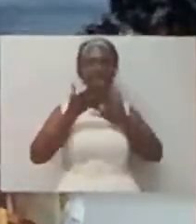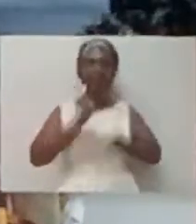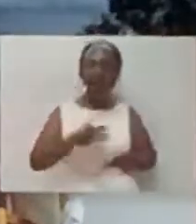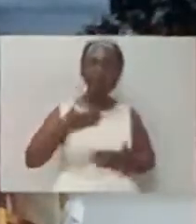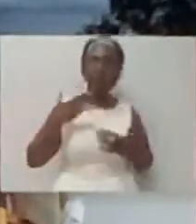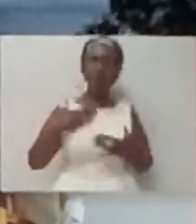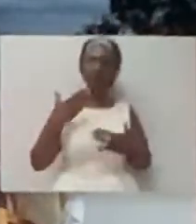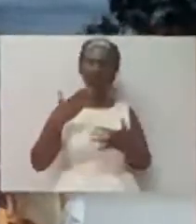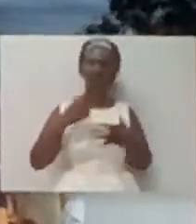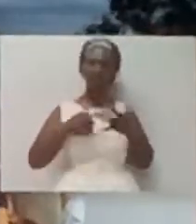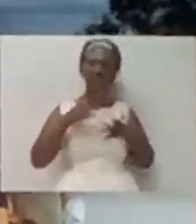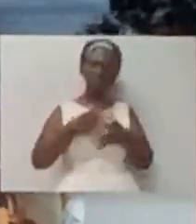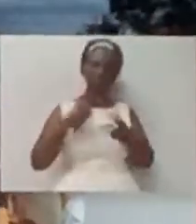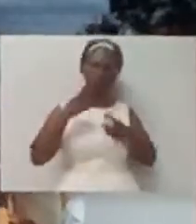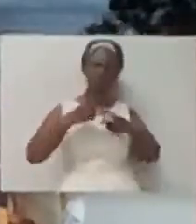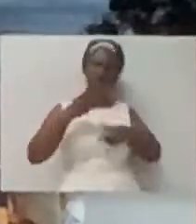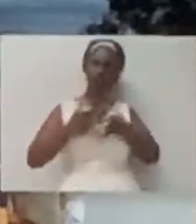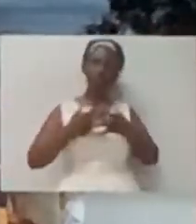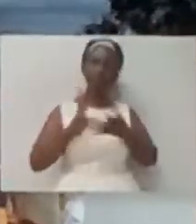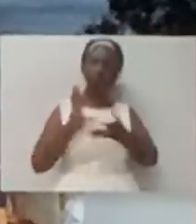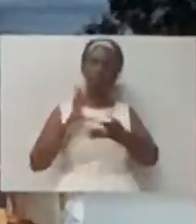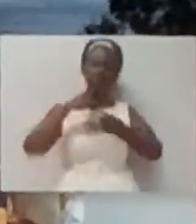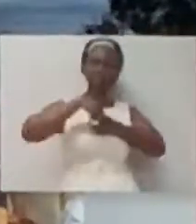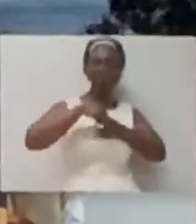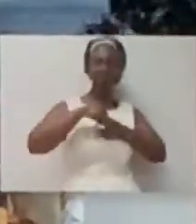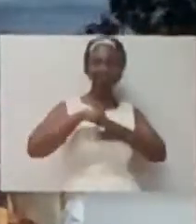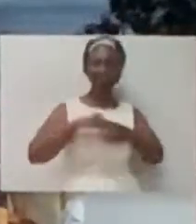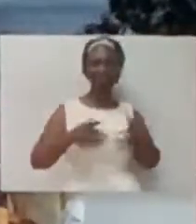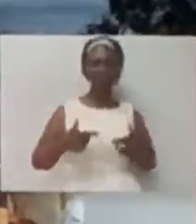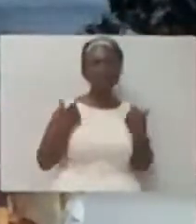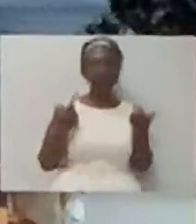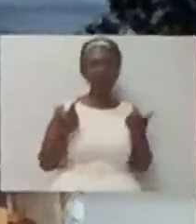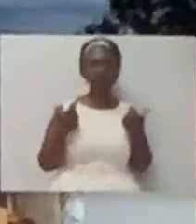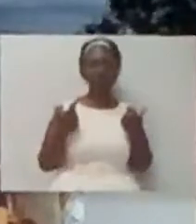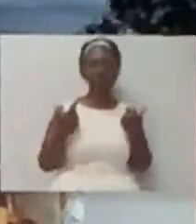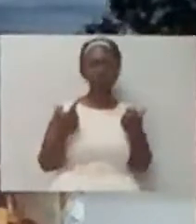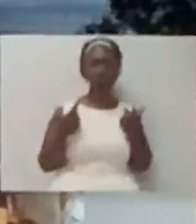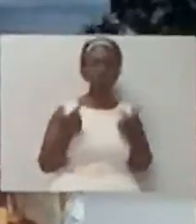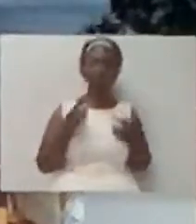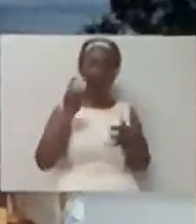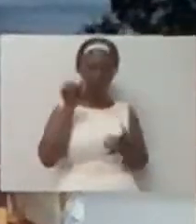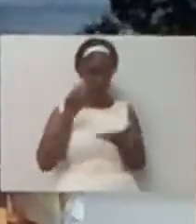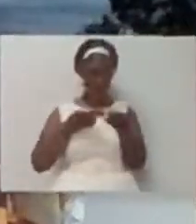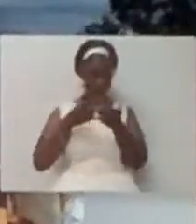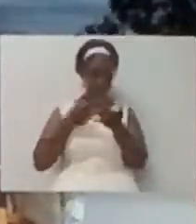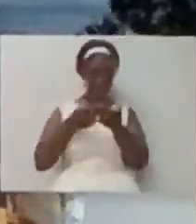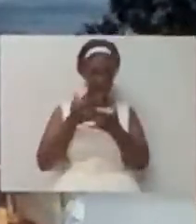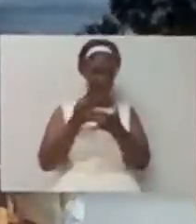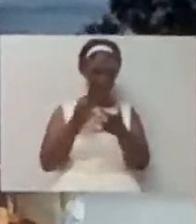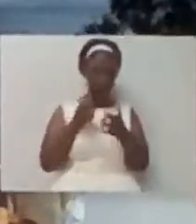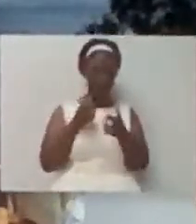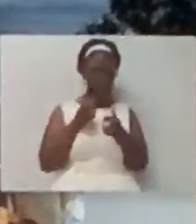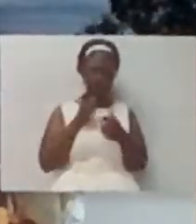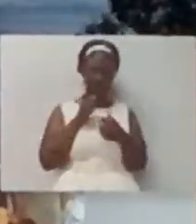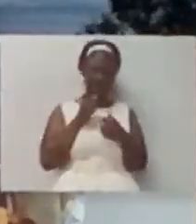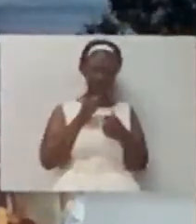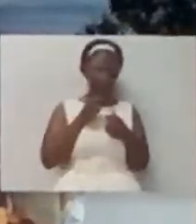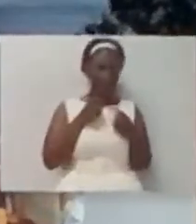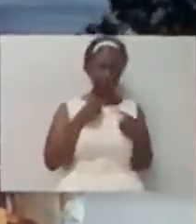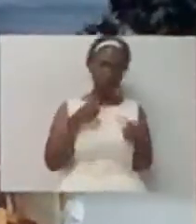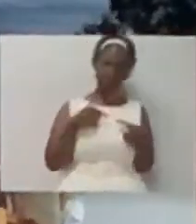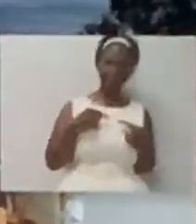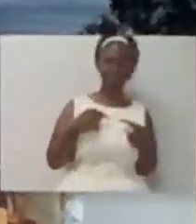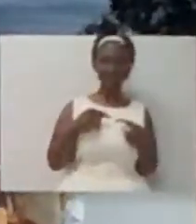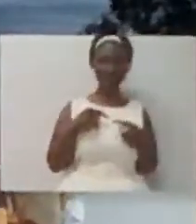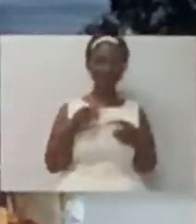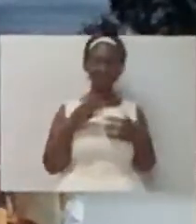realized that these tough times are just a part of life. If I'm being honest, it's a little intimidating and sad to be moving